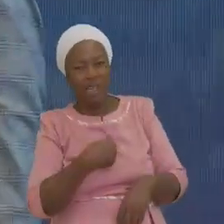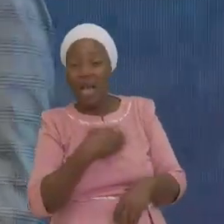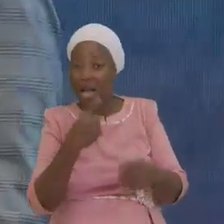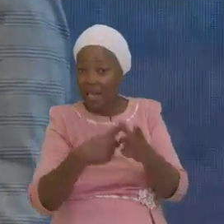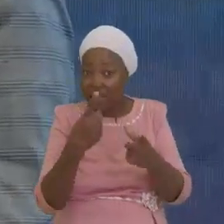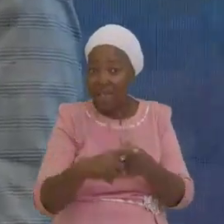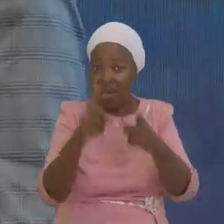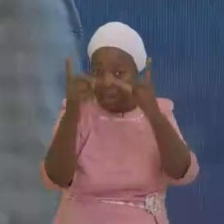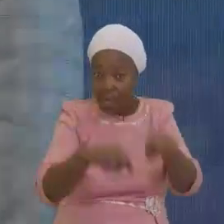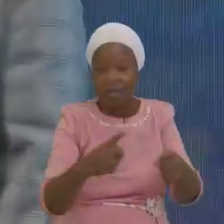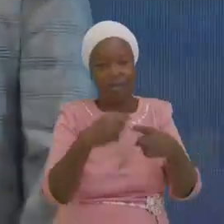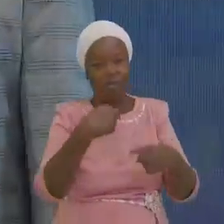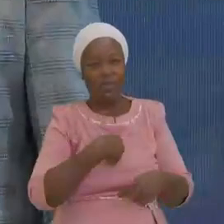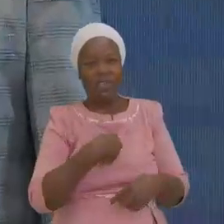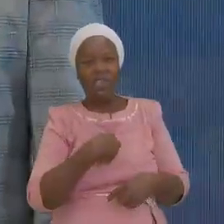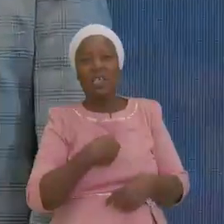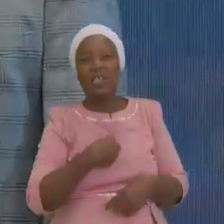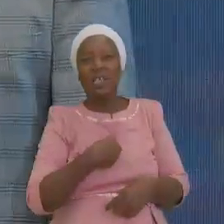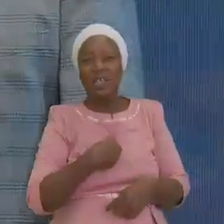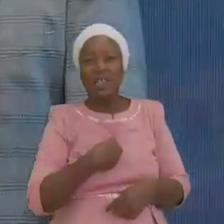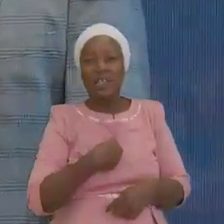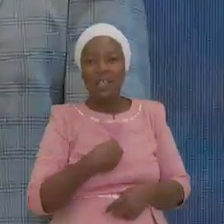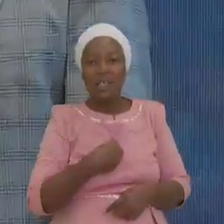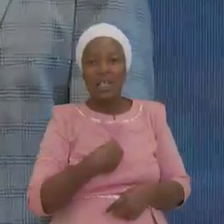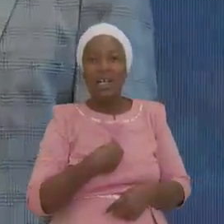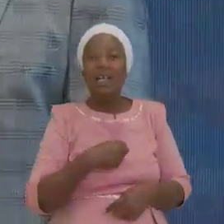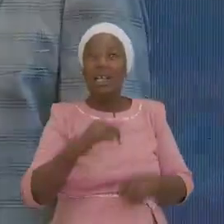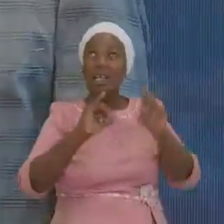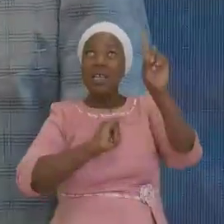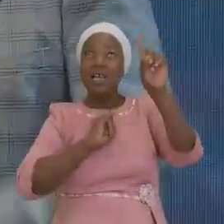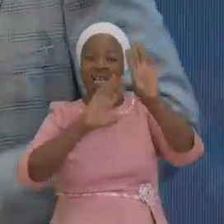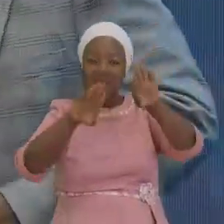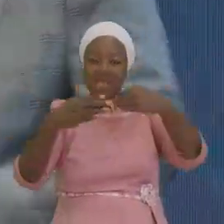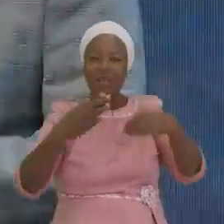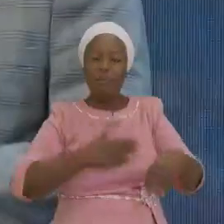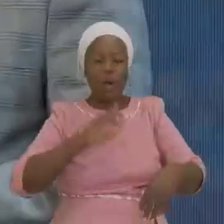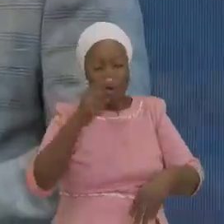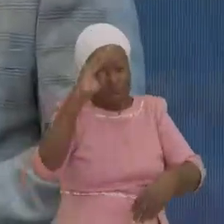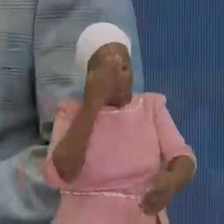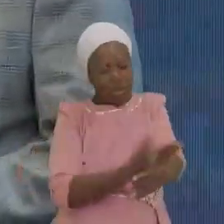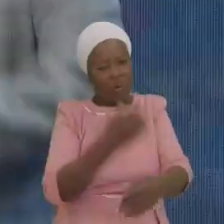me. I gave my only begotten son for your salvation.